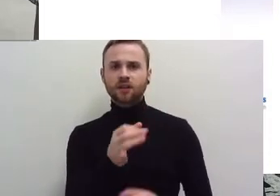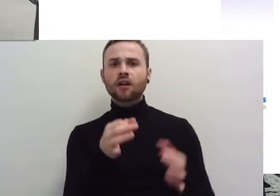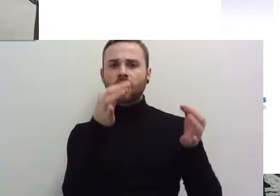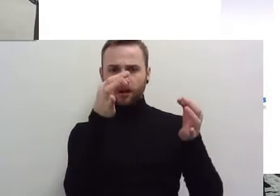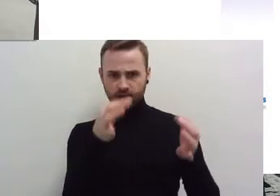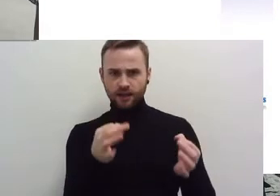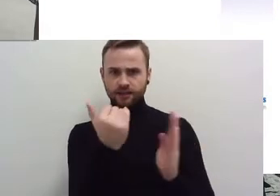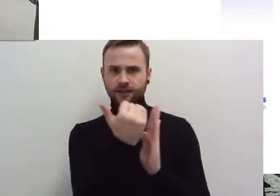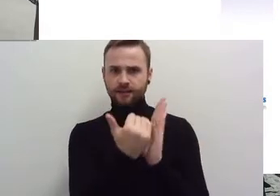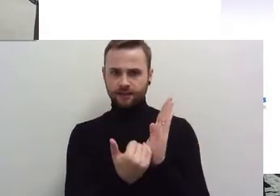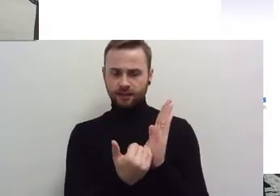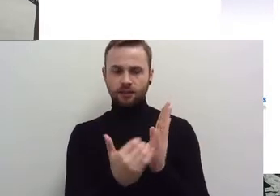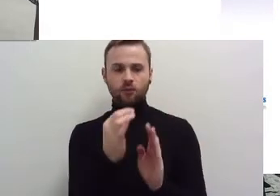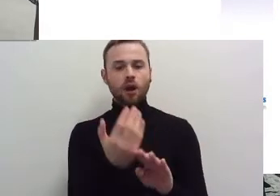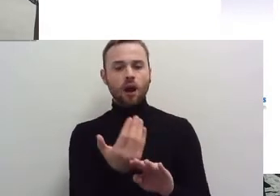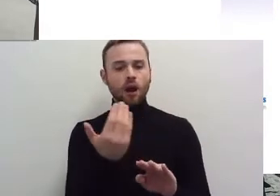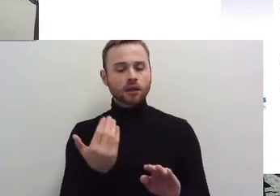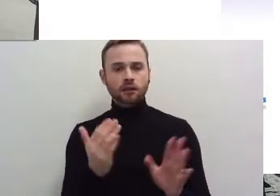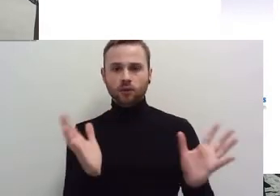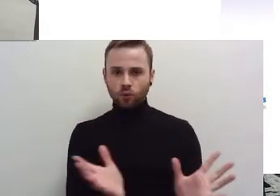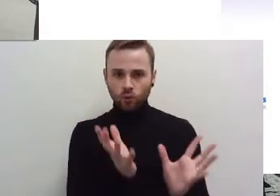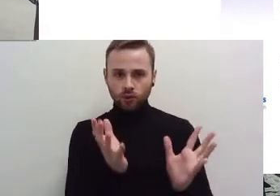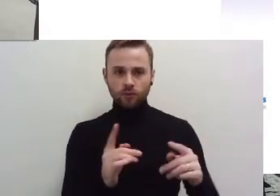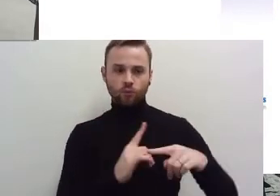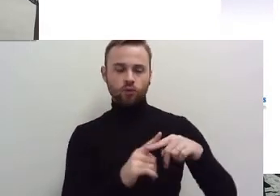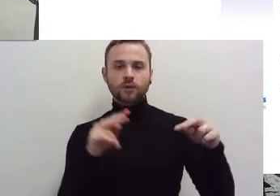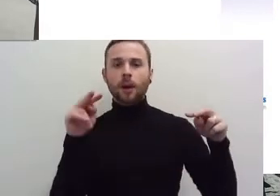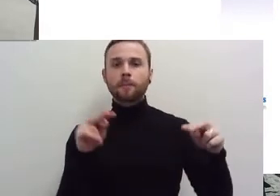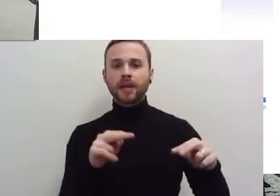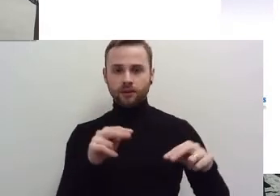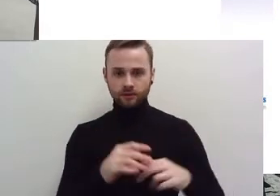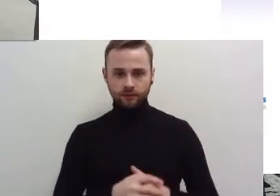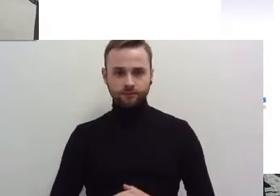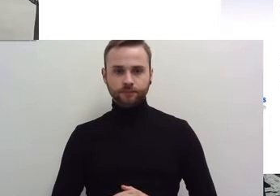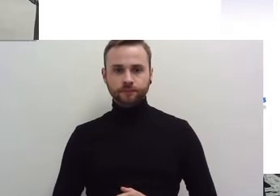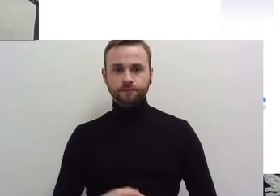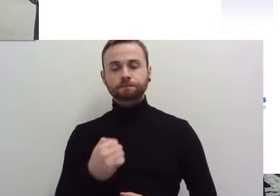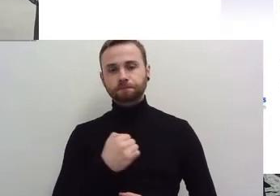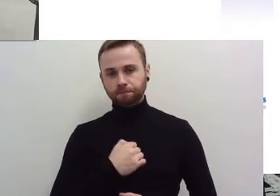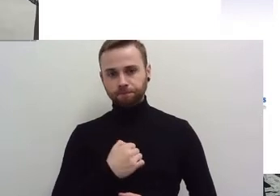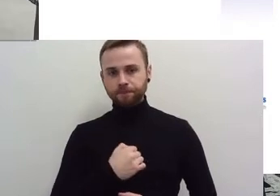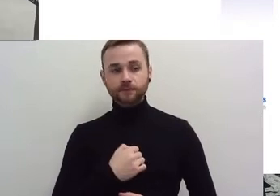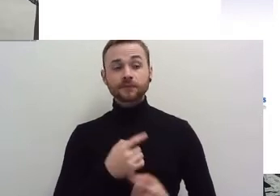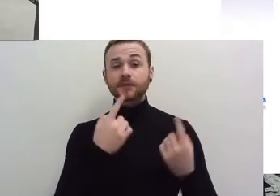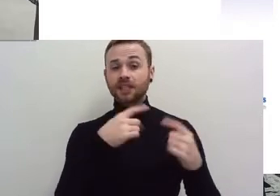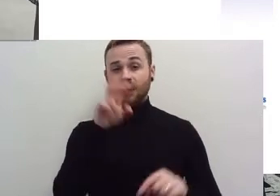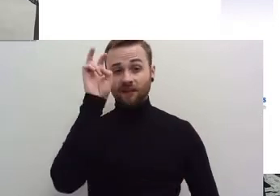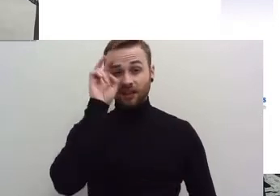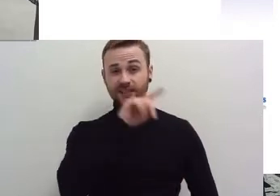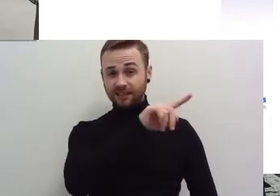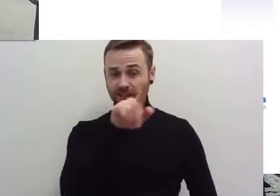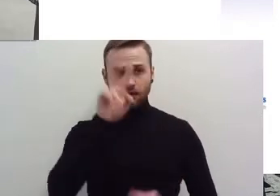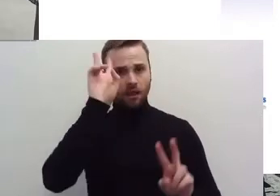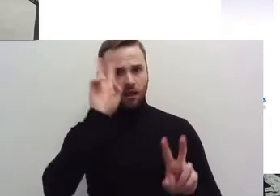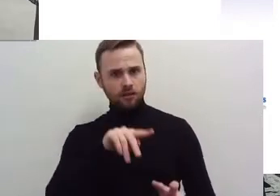our partners were not really sure if this was a good or a bad thing, because of